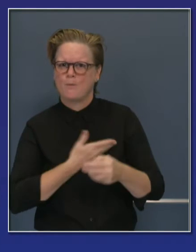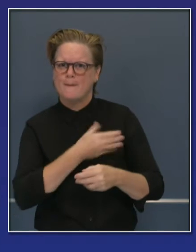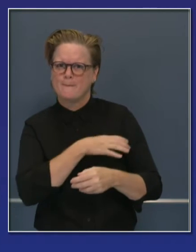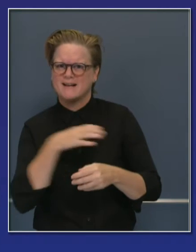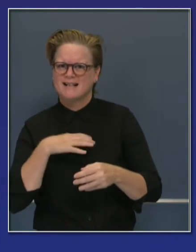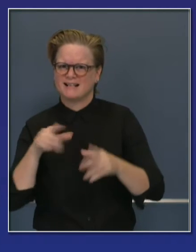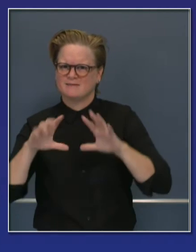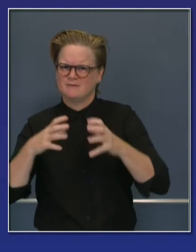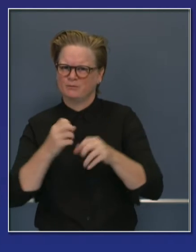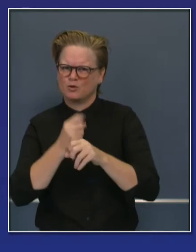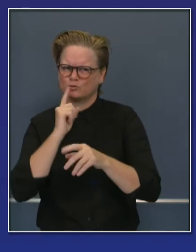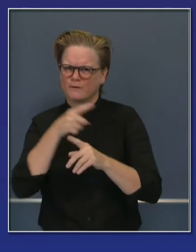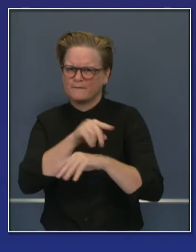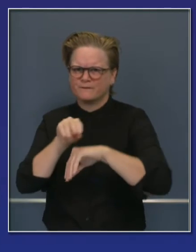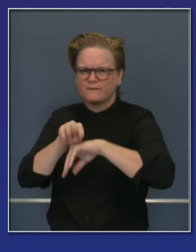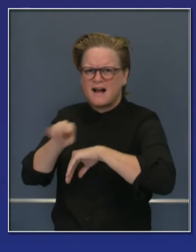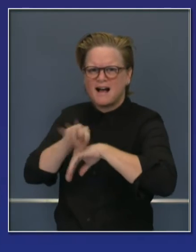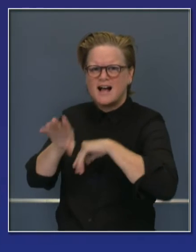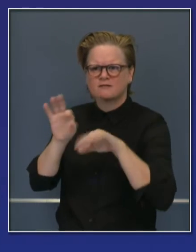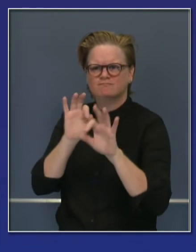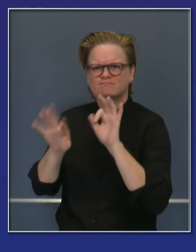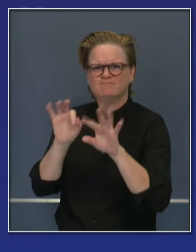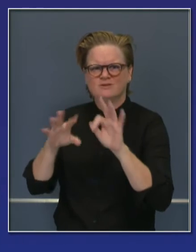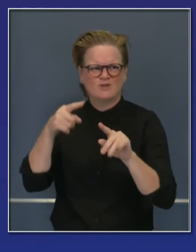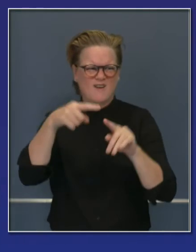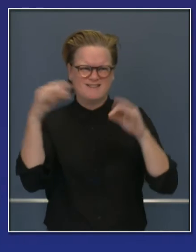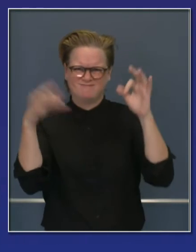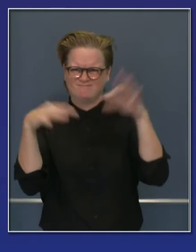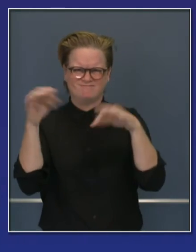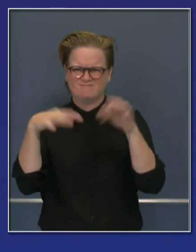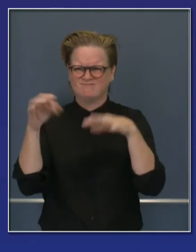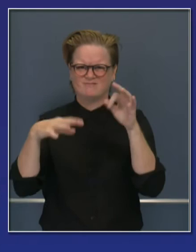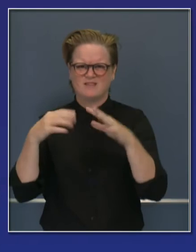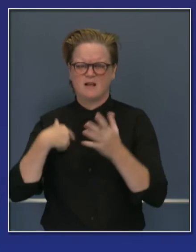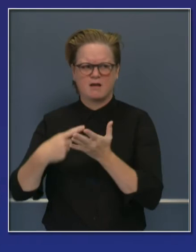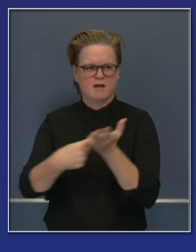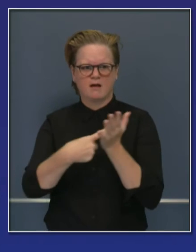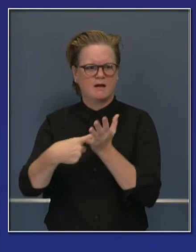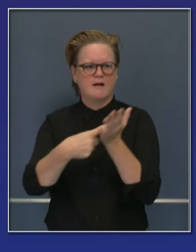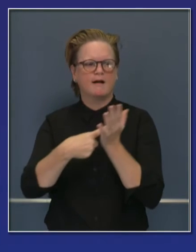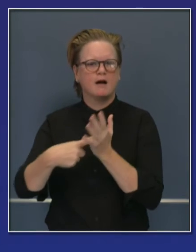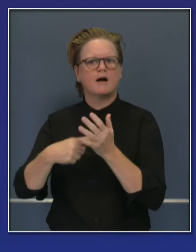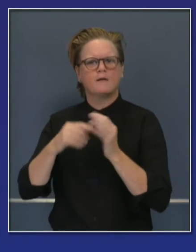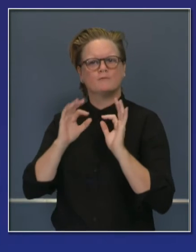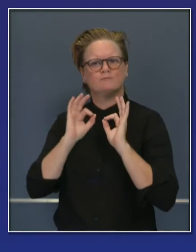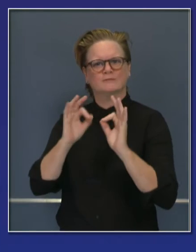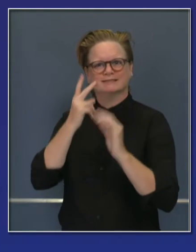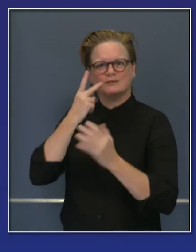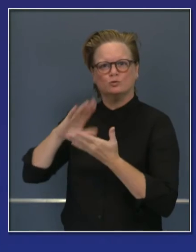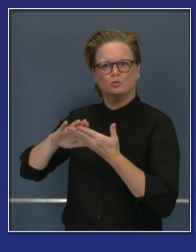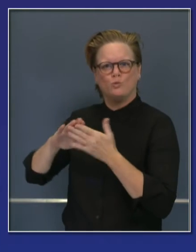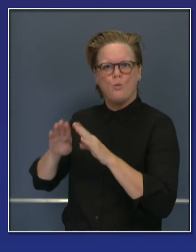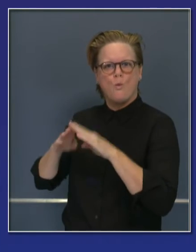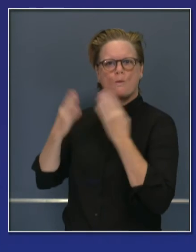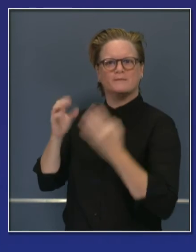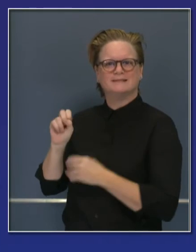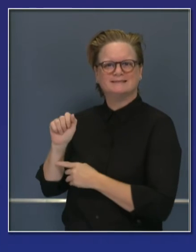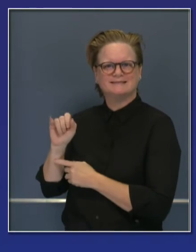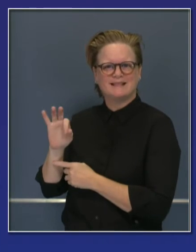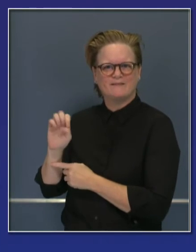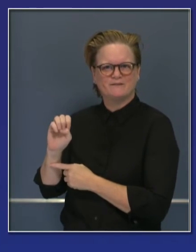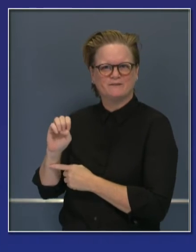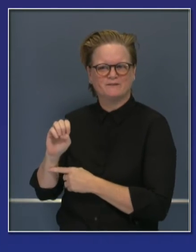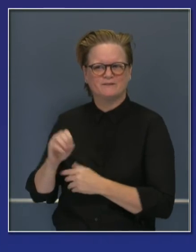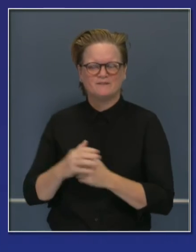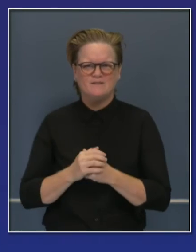provide guidance and feedbacks to that work group. And again, we expect they'll have that first tranche recommendation as early as